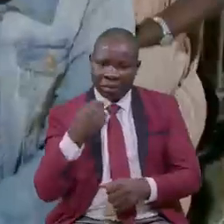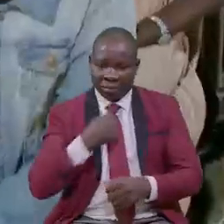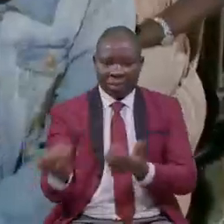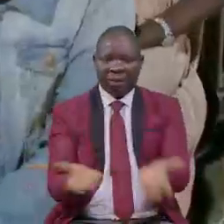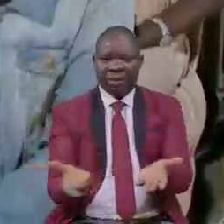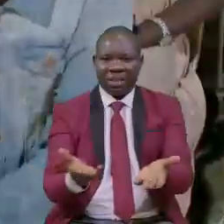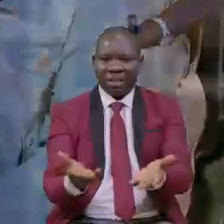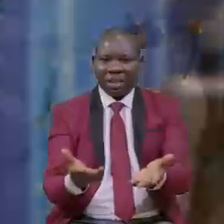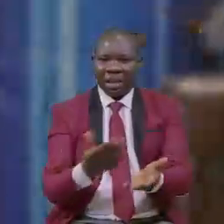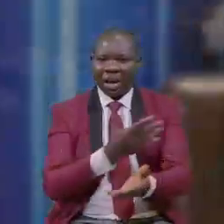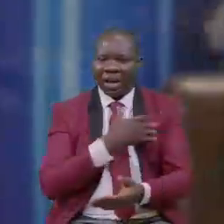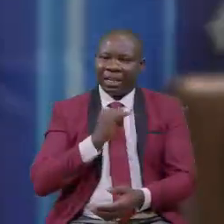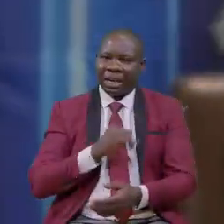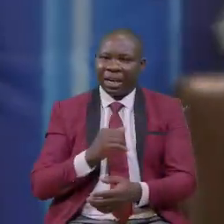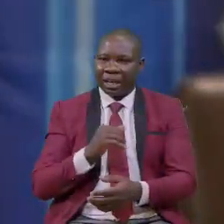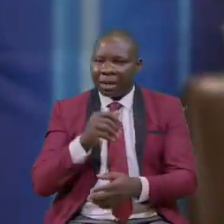And I'm pointing your direction.